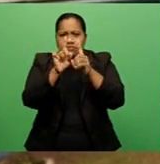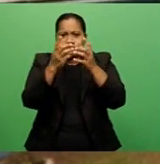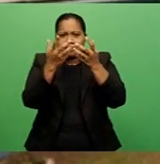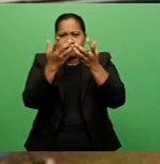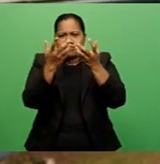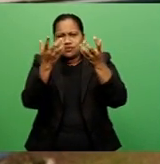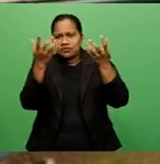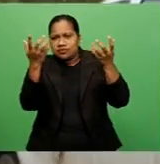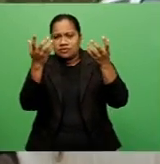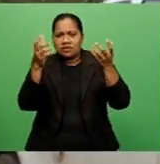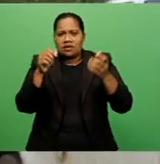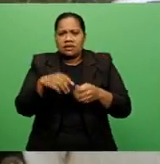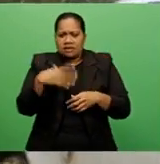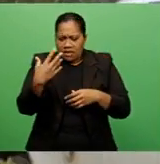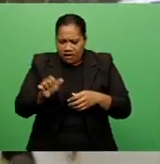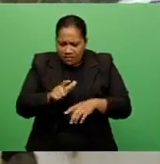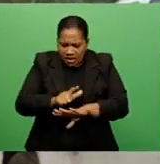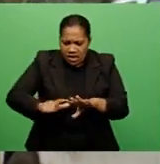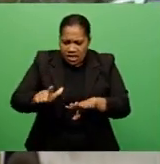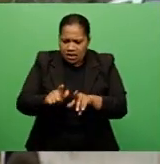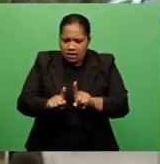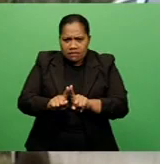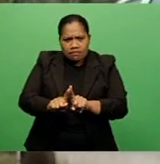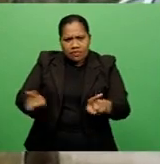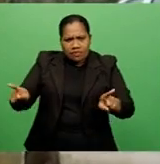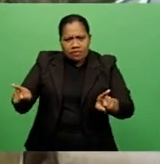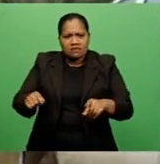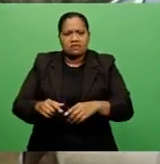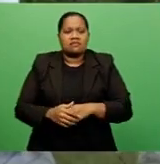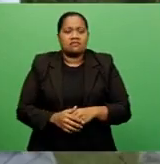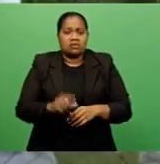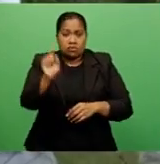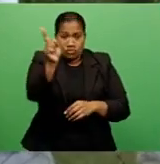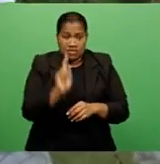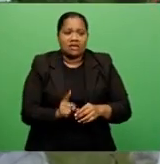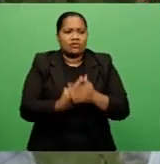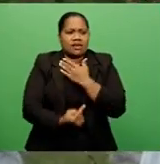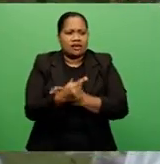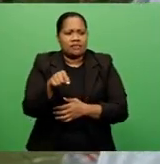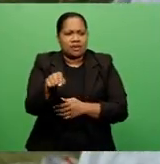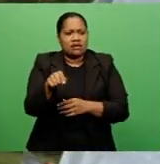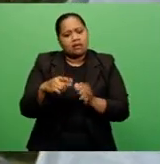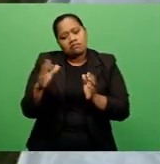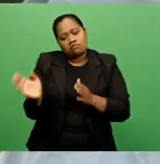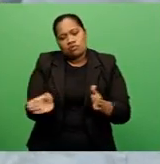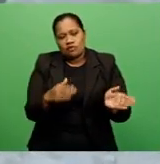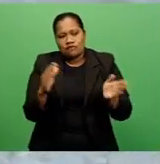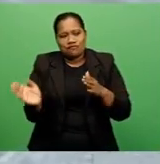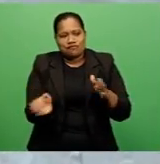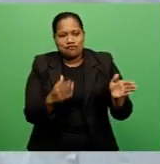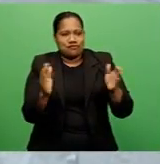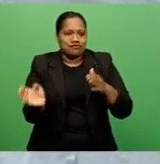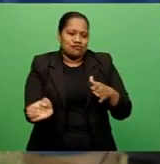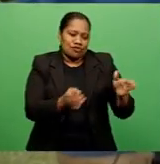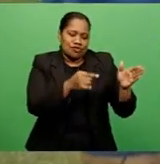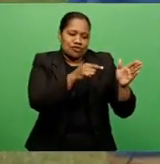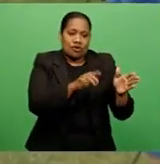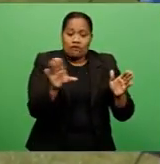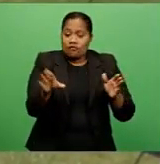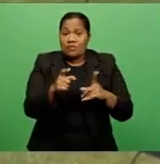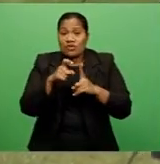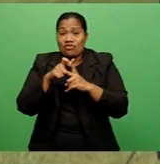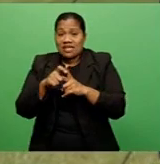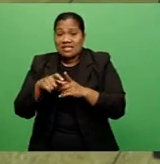and landslides. Today, the young and old helped these villagers move their belongings from Riketi Central College into